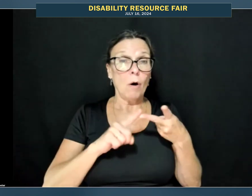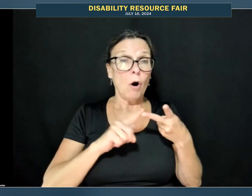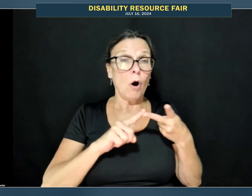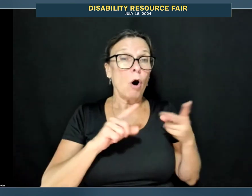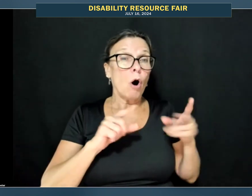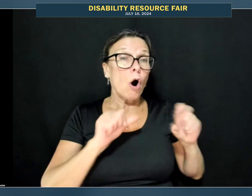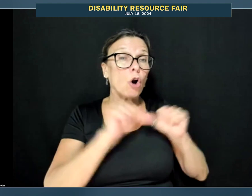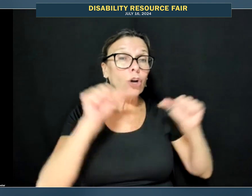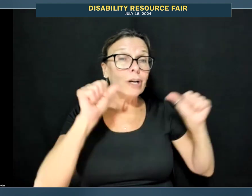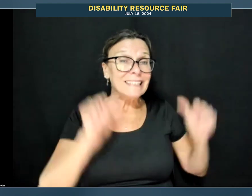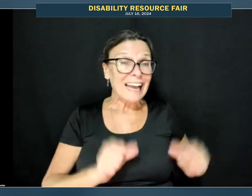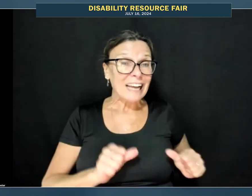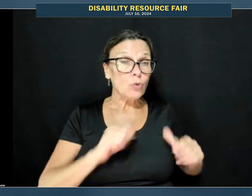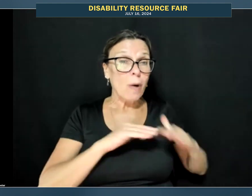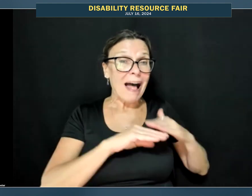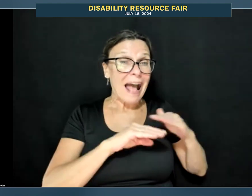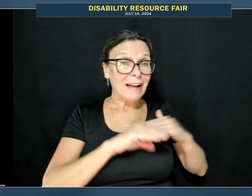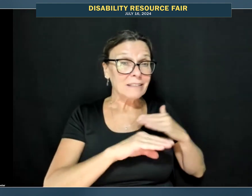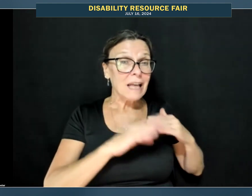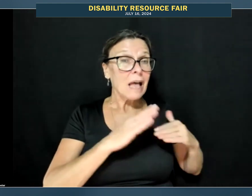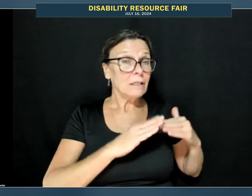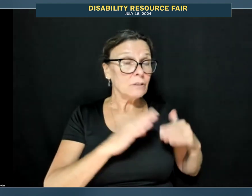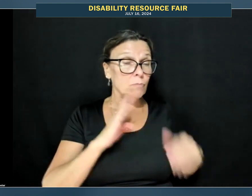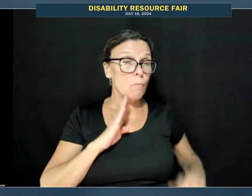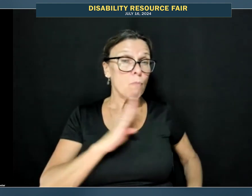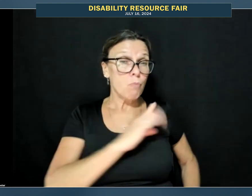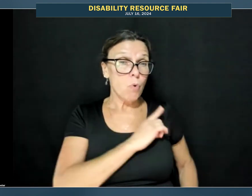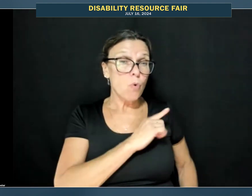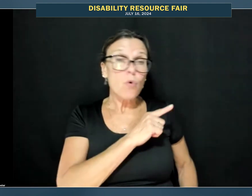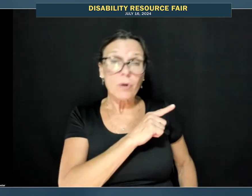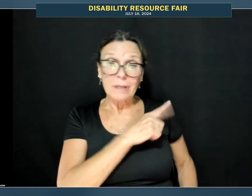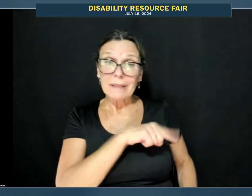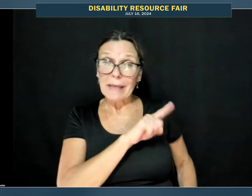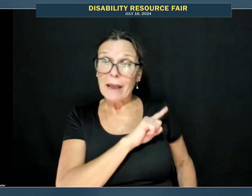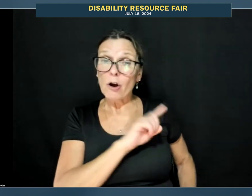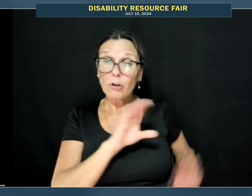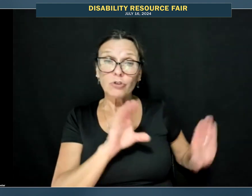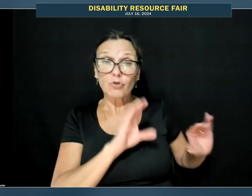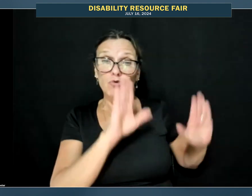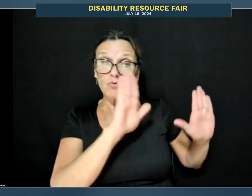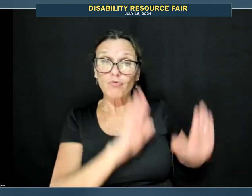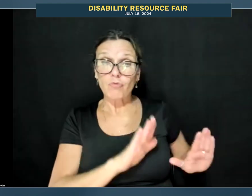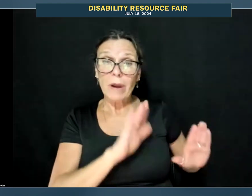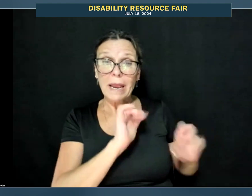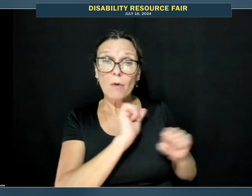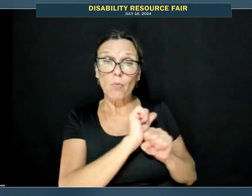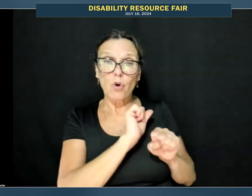also really, you know, does great work. I think William Joyce jumped off, but